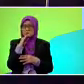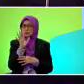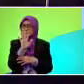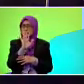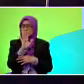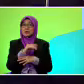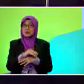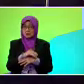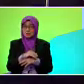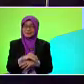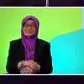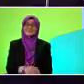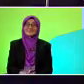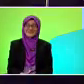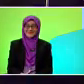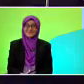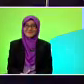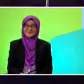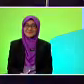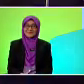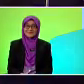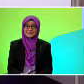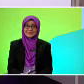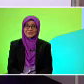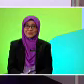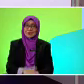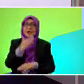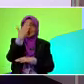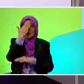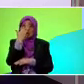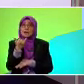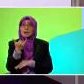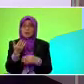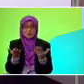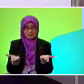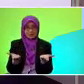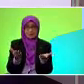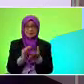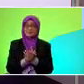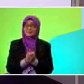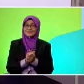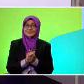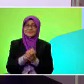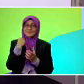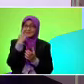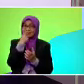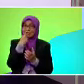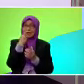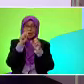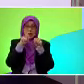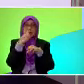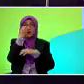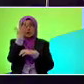smell. Whoa. Okay, so why does that happen? Who can tell me why that